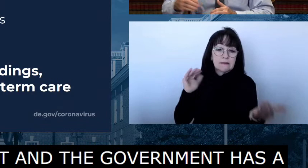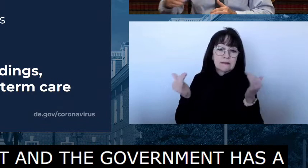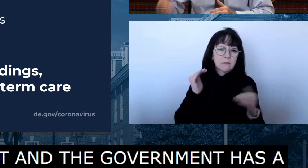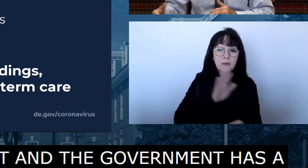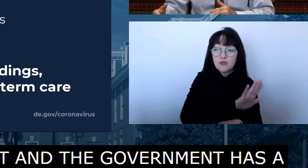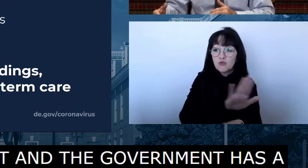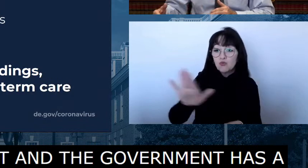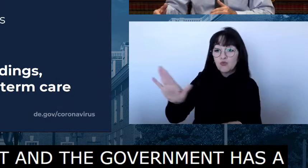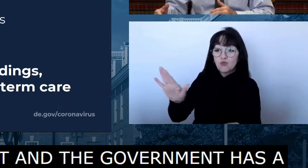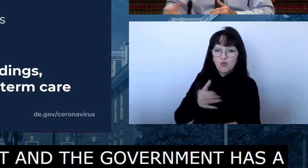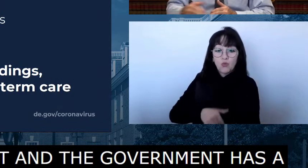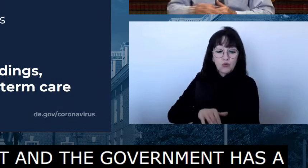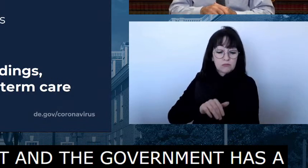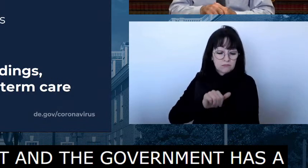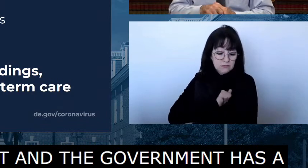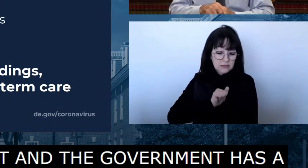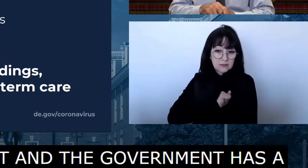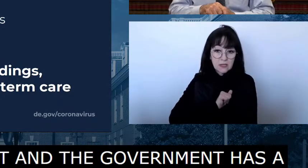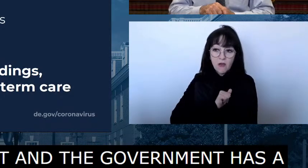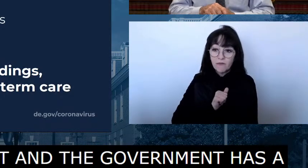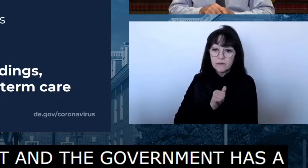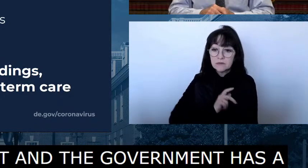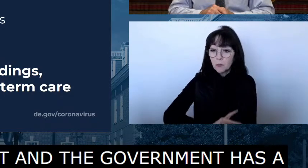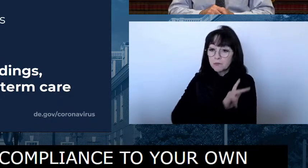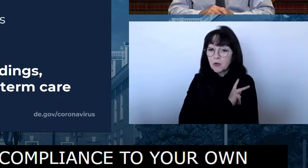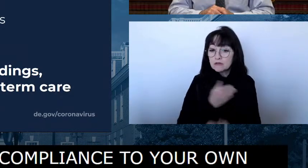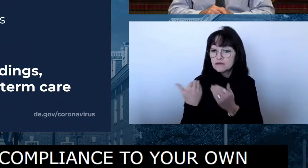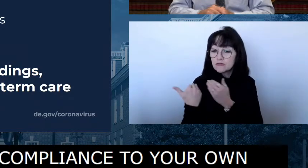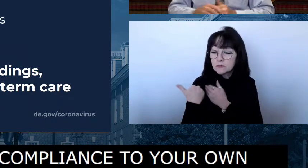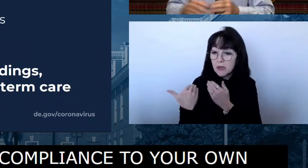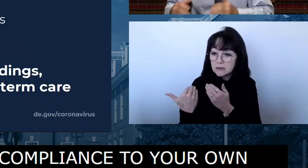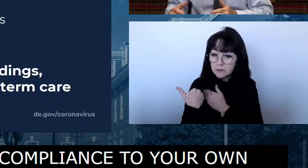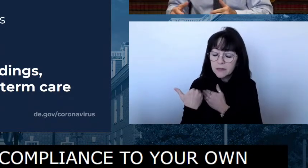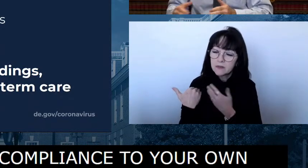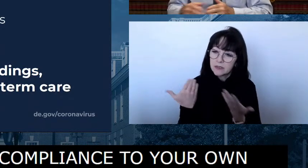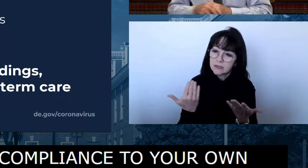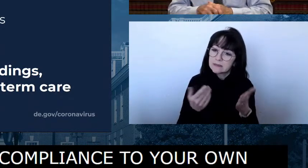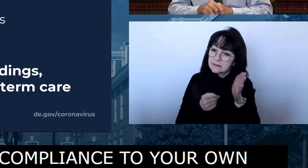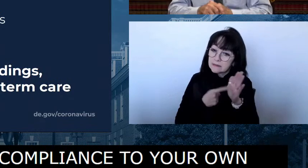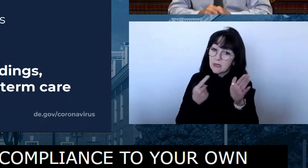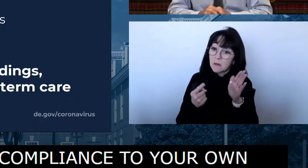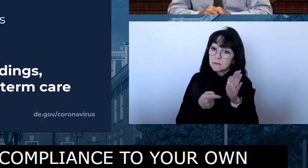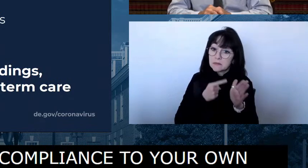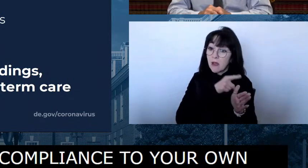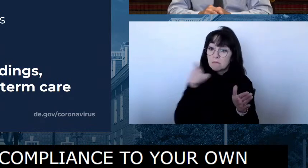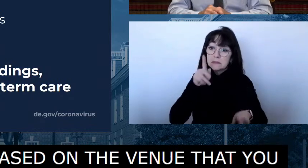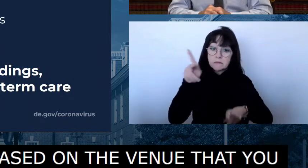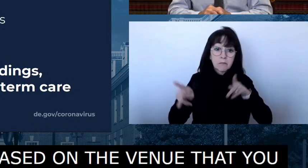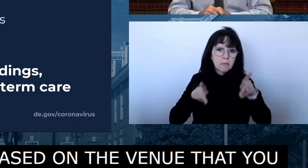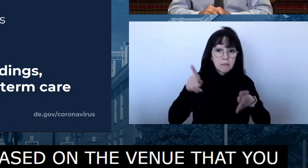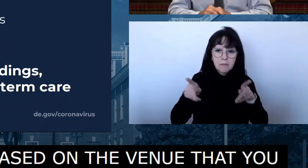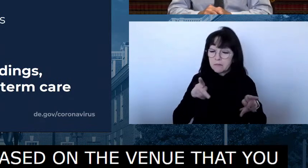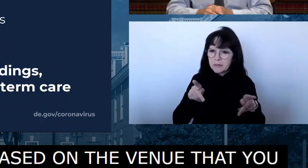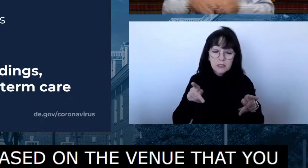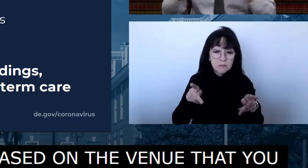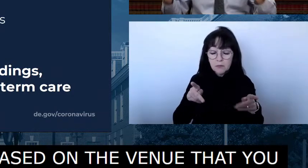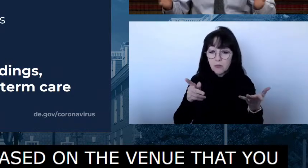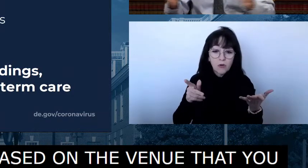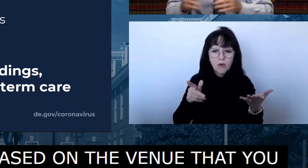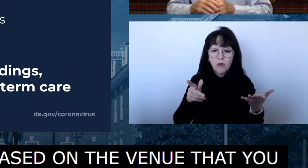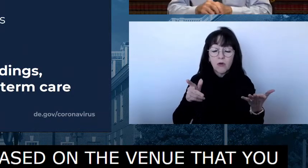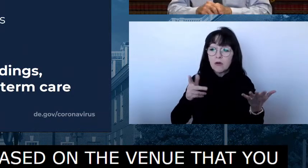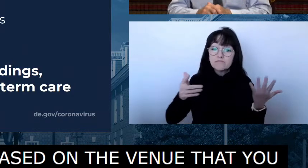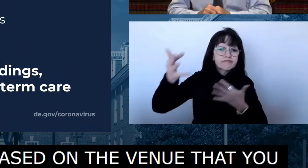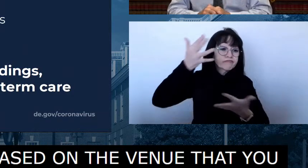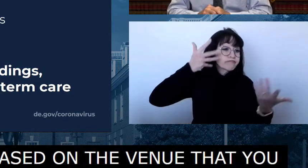in, your health and wellness status, your pre-existing conditions or not, how